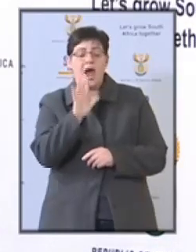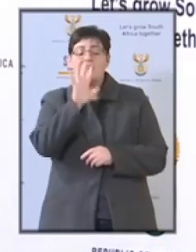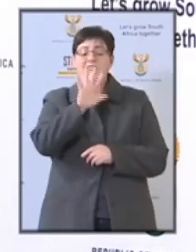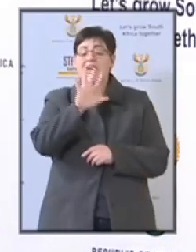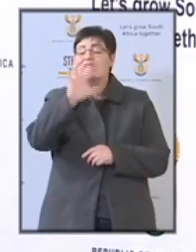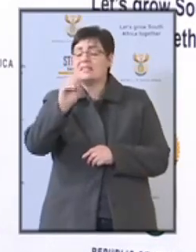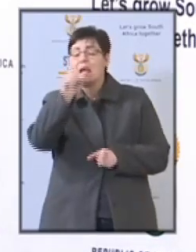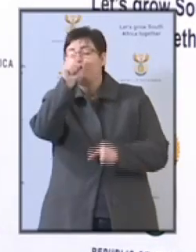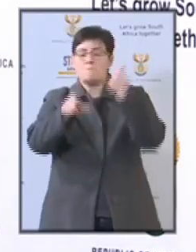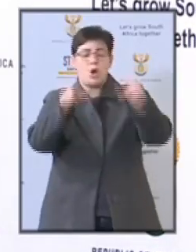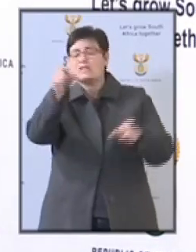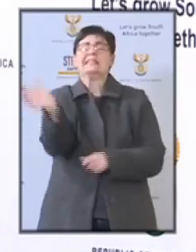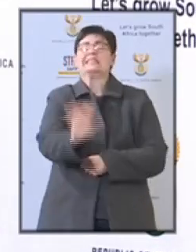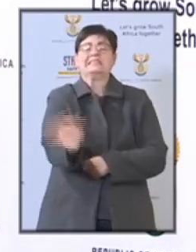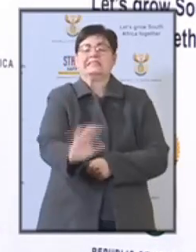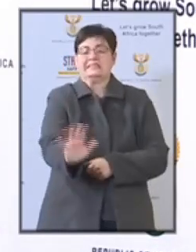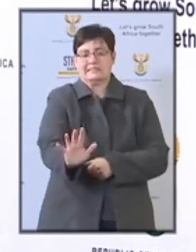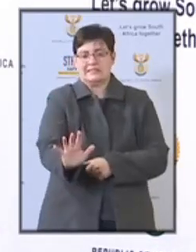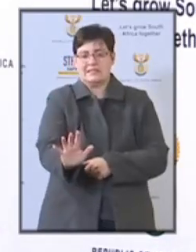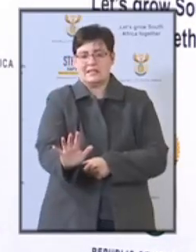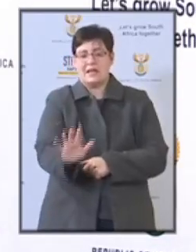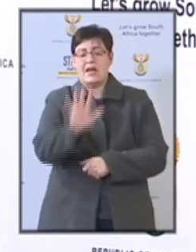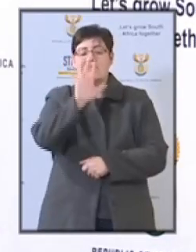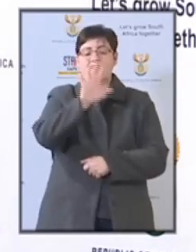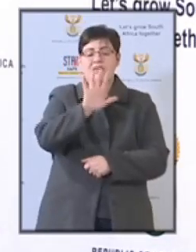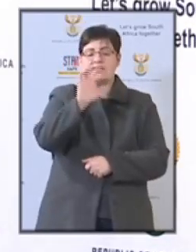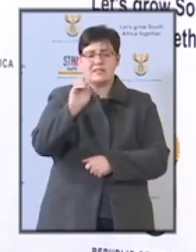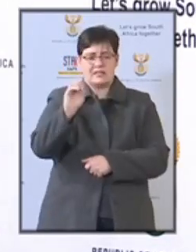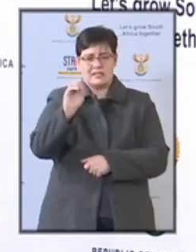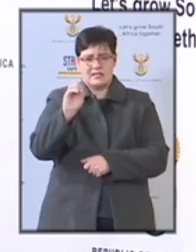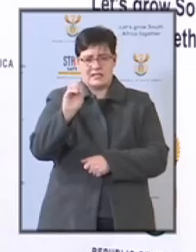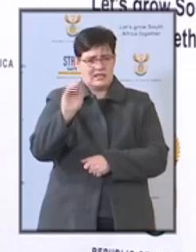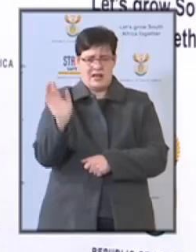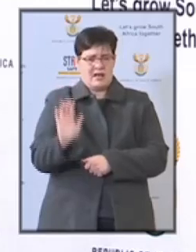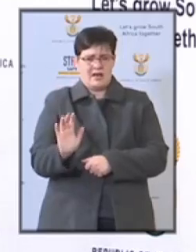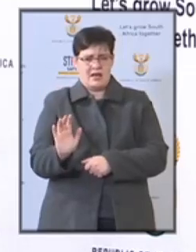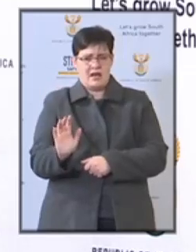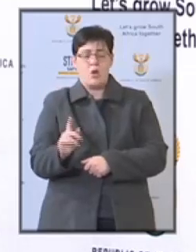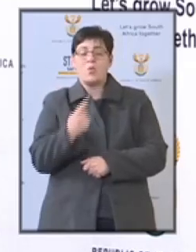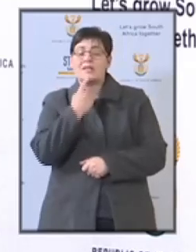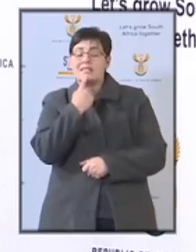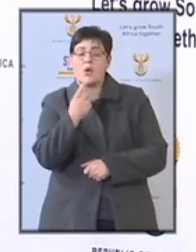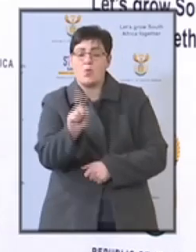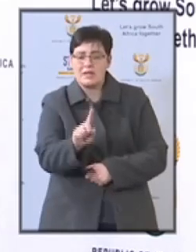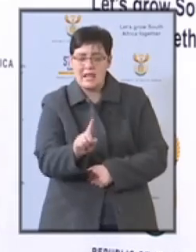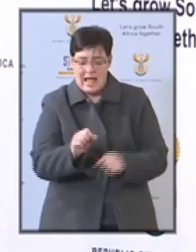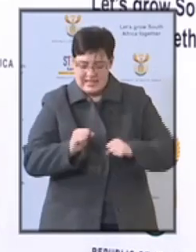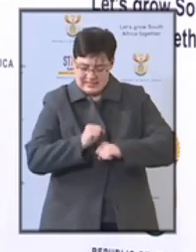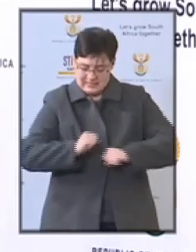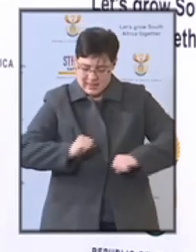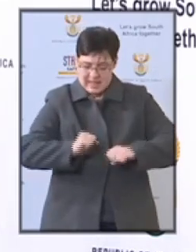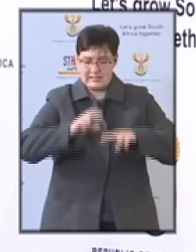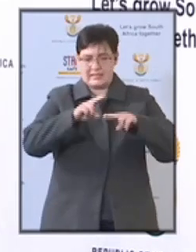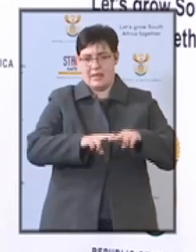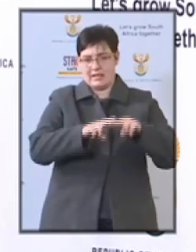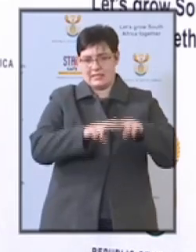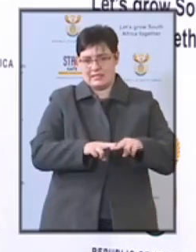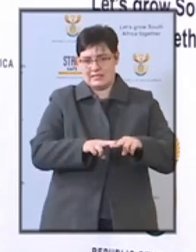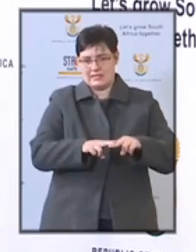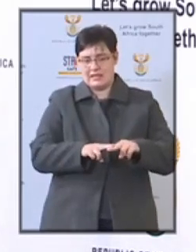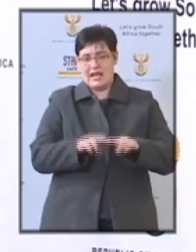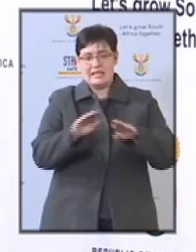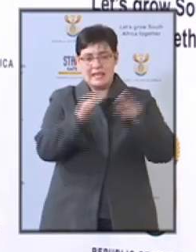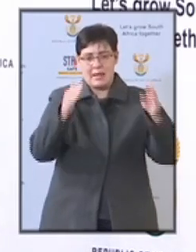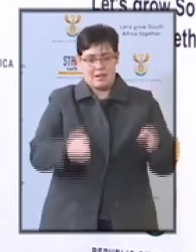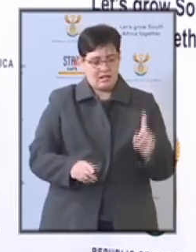50 people in a restaurant restriction. We are emphasizing the space between the